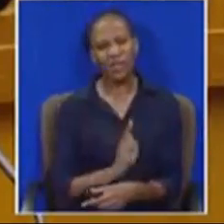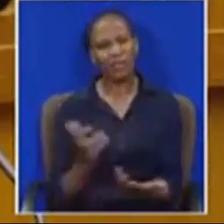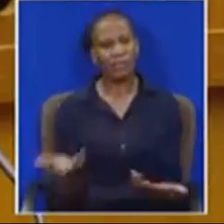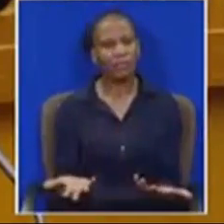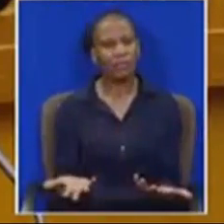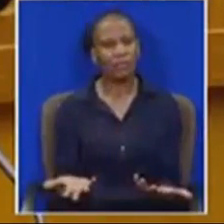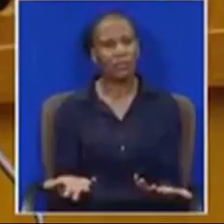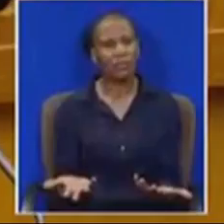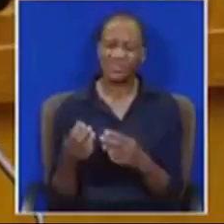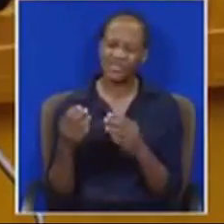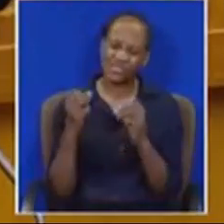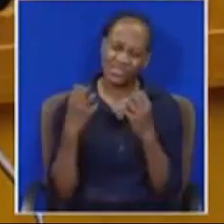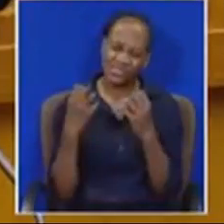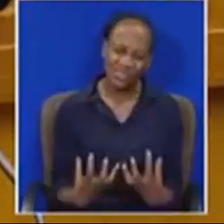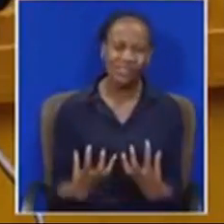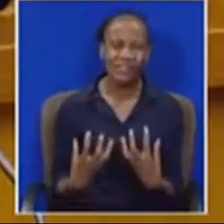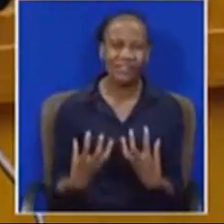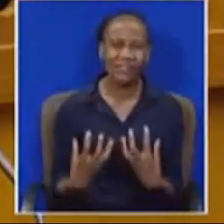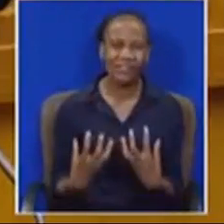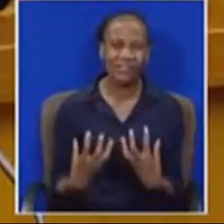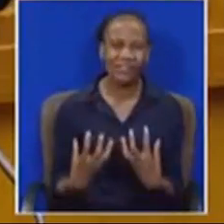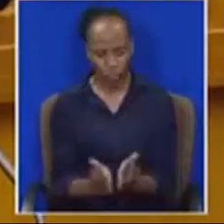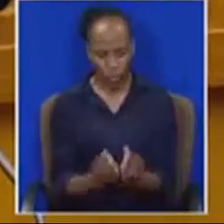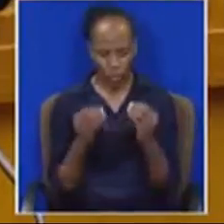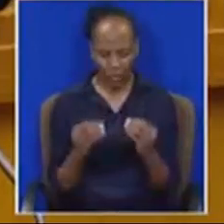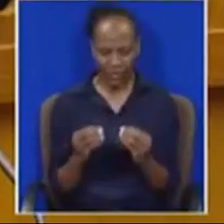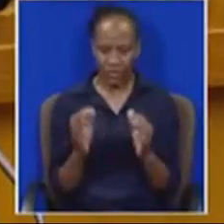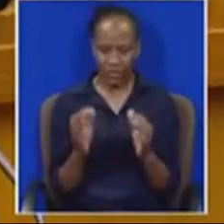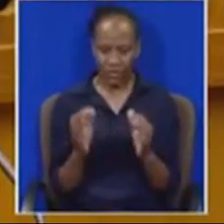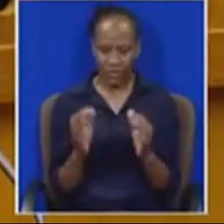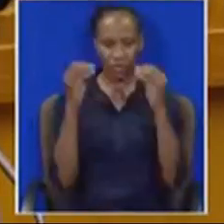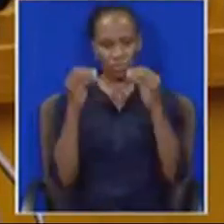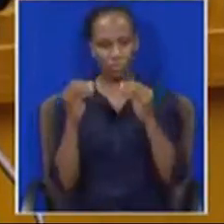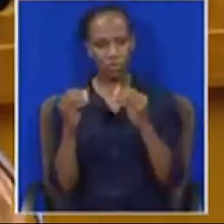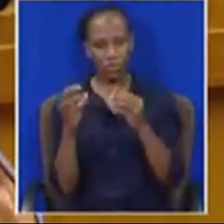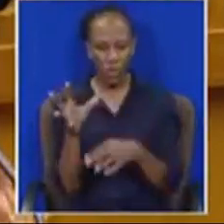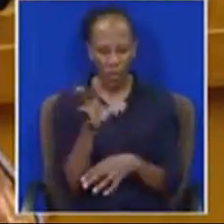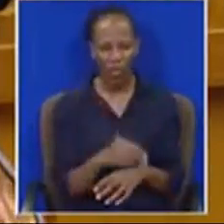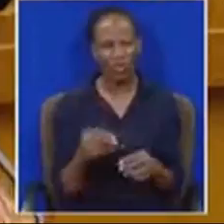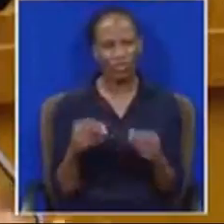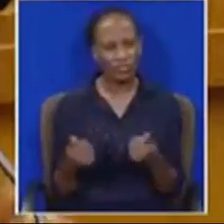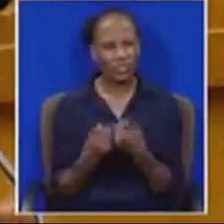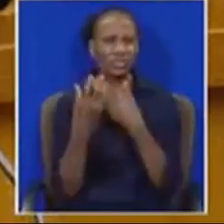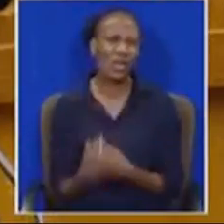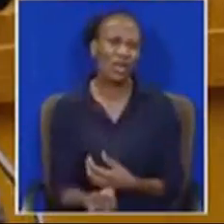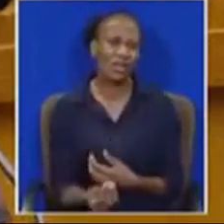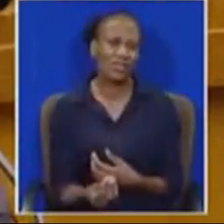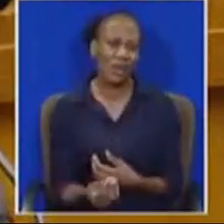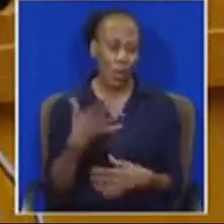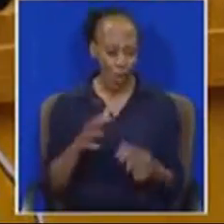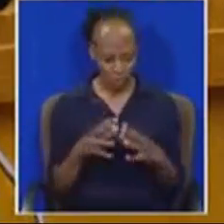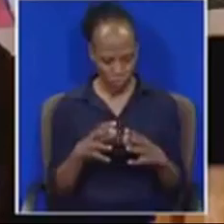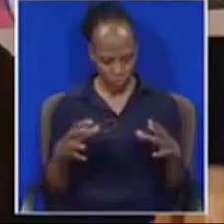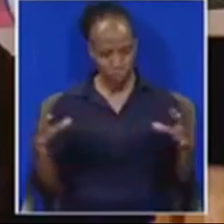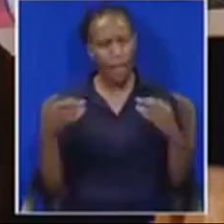have to bear as small, medium enterprises, which disempowers them from growing their